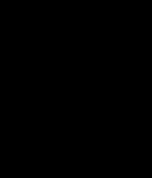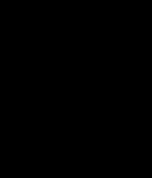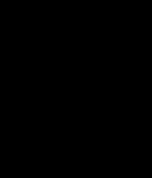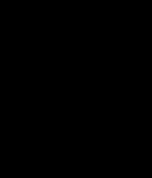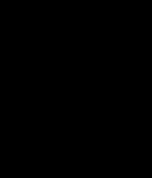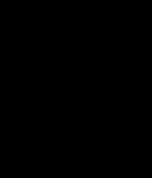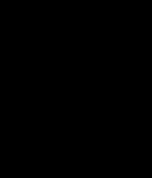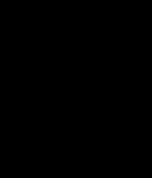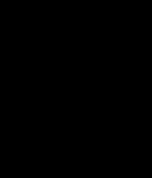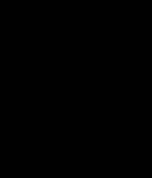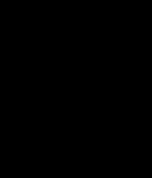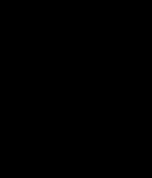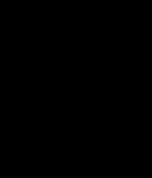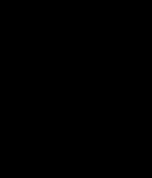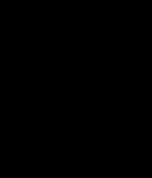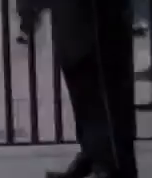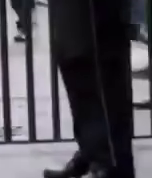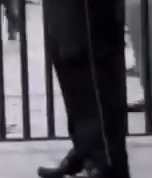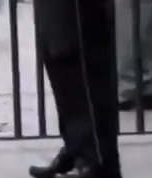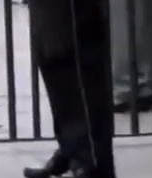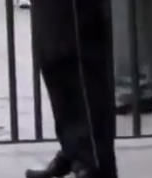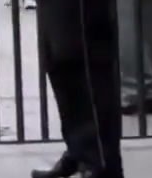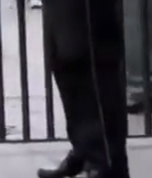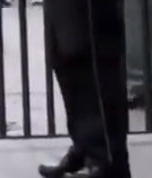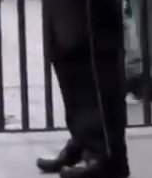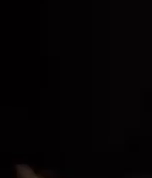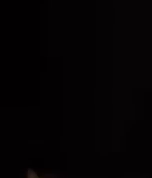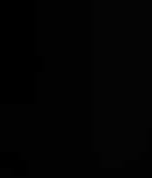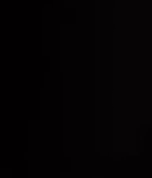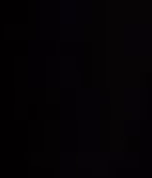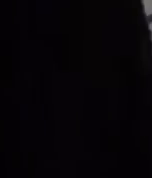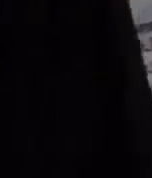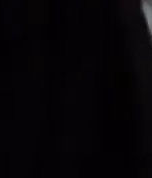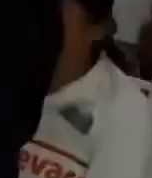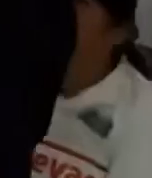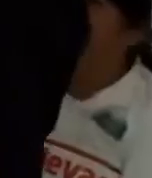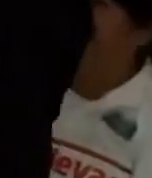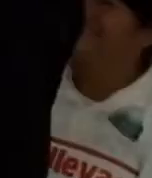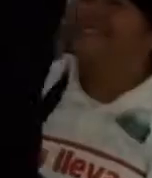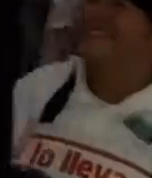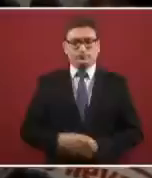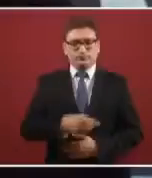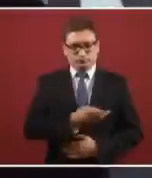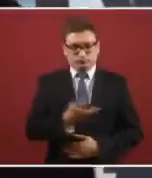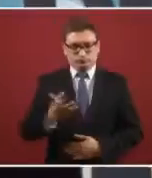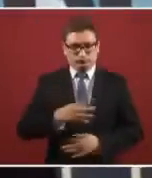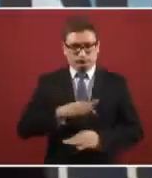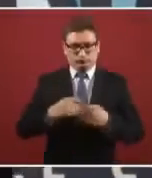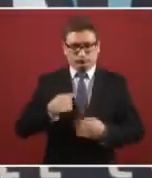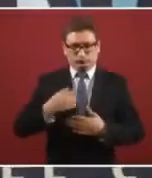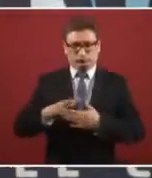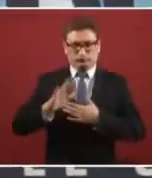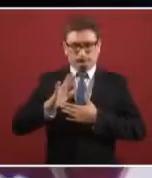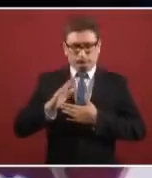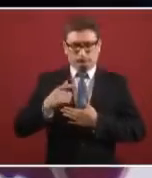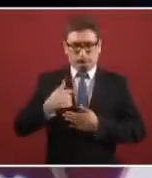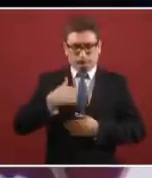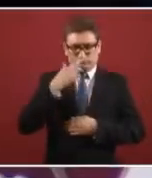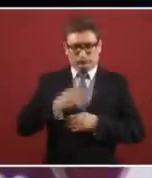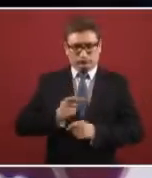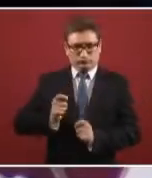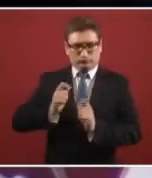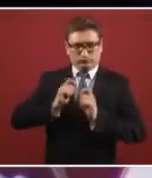Because we're alive and they called us. Hago el compromiso con ustedes. I am making a Voy commitment with you. y